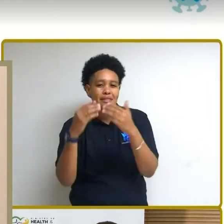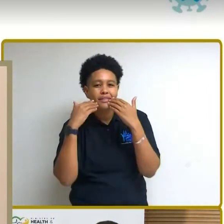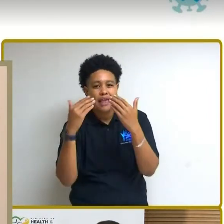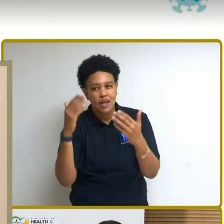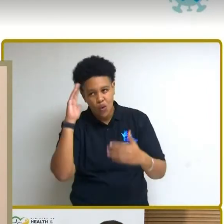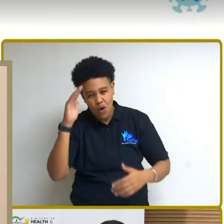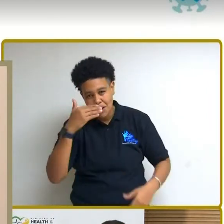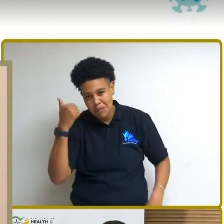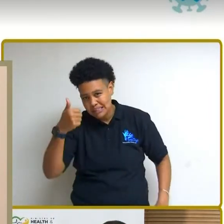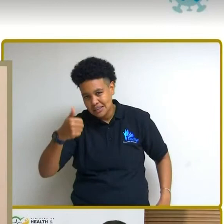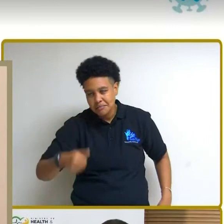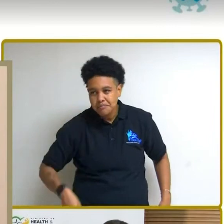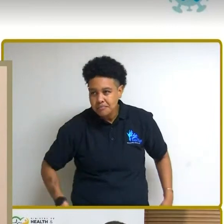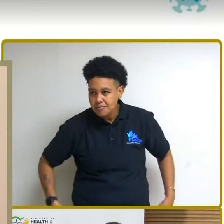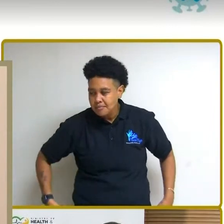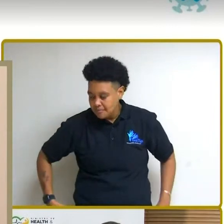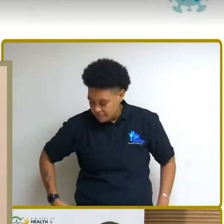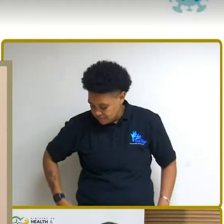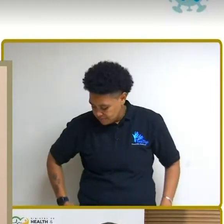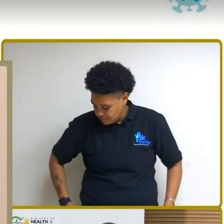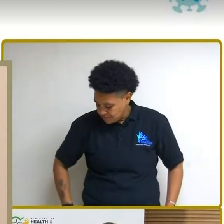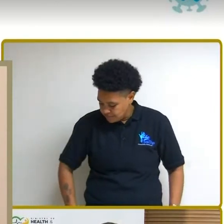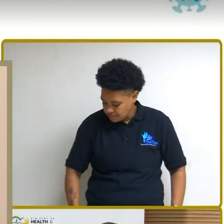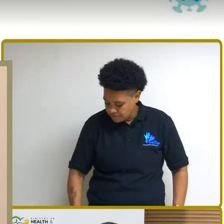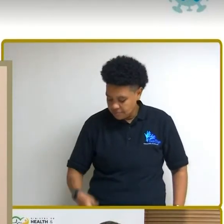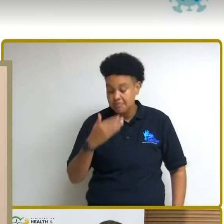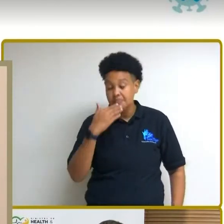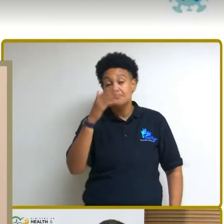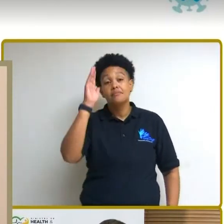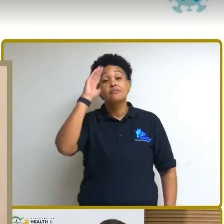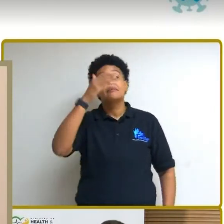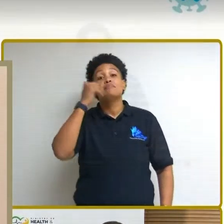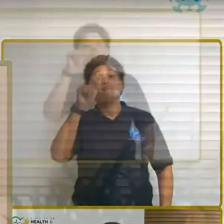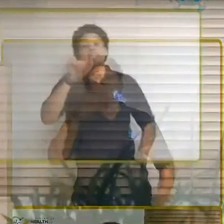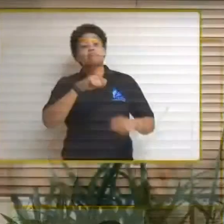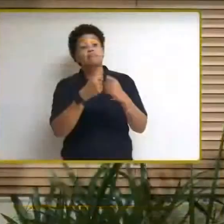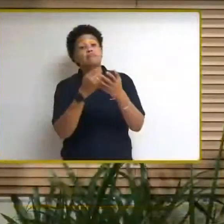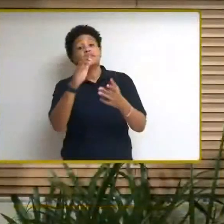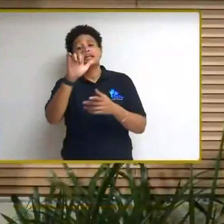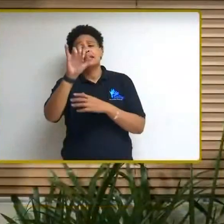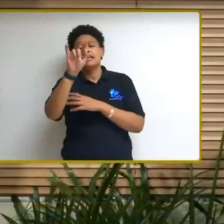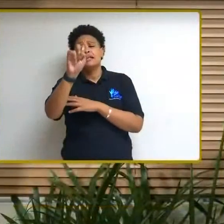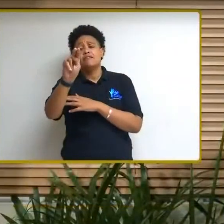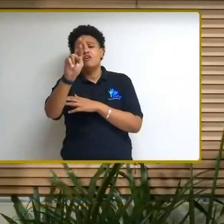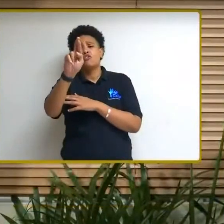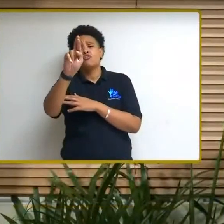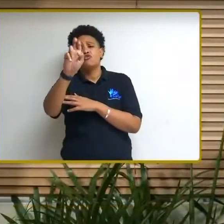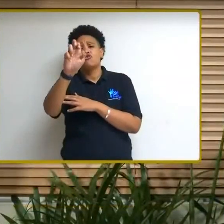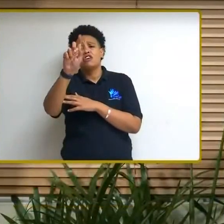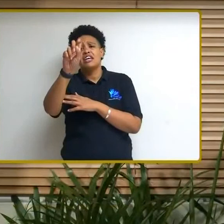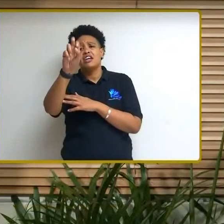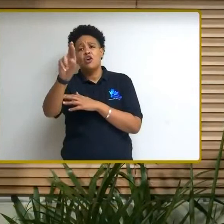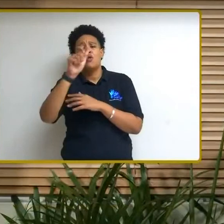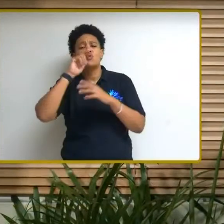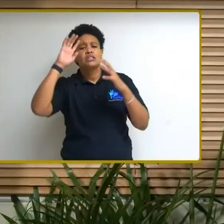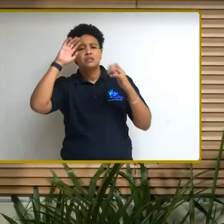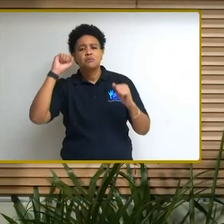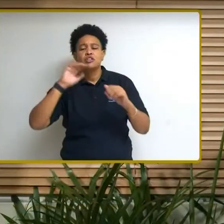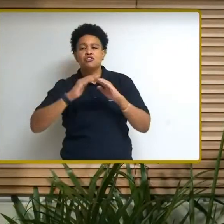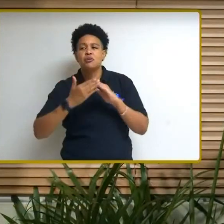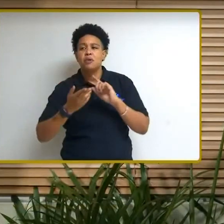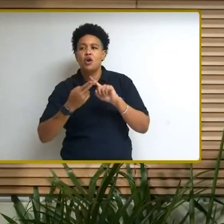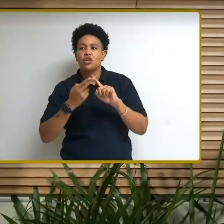All the best. Thank you very much. All the best to you and your team as well. Okay, so that's Clifton Reeder, who is the president of the Jamaica Hotel and